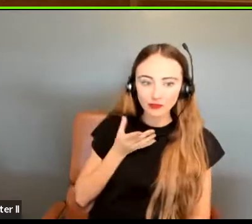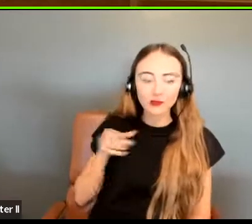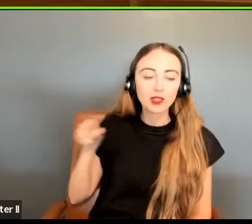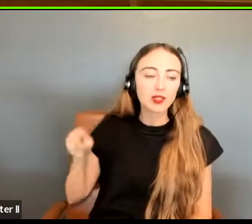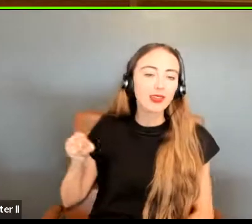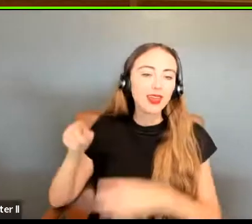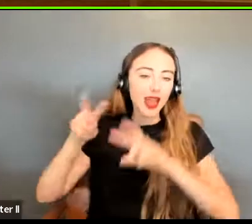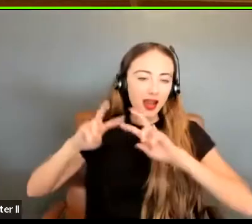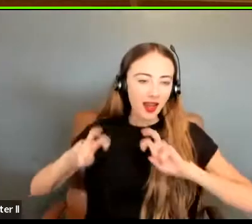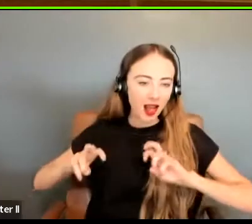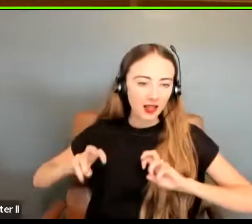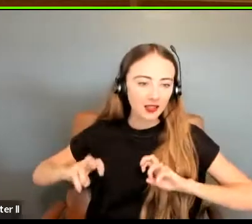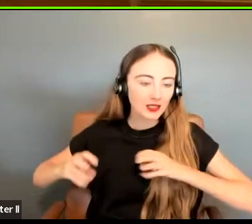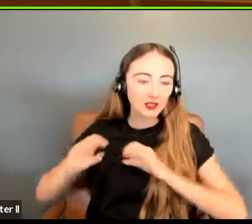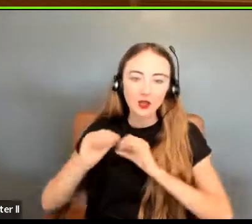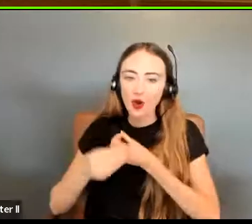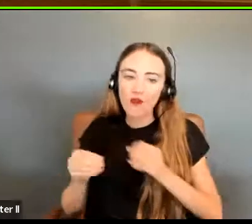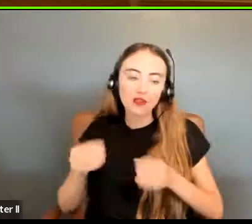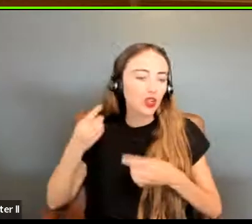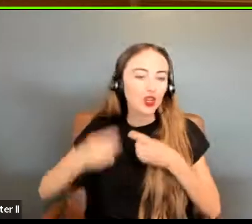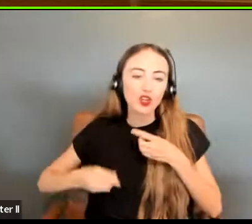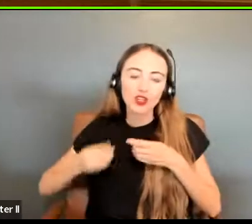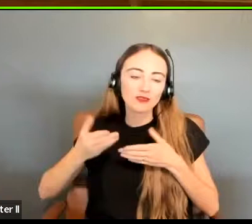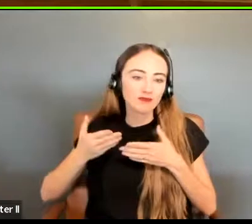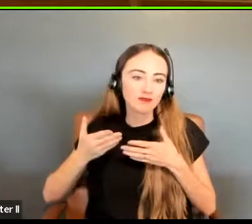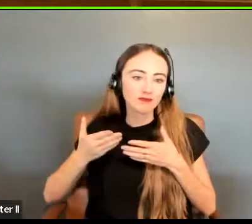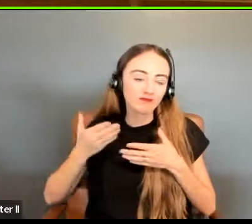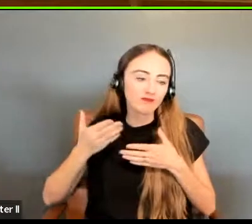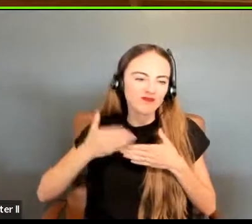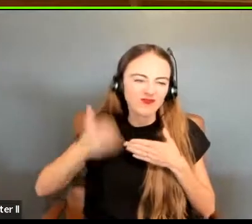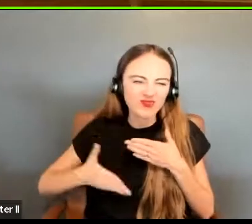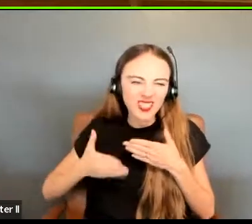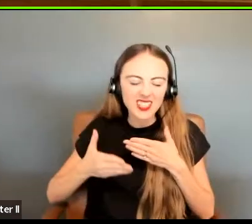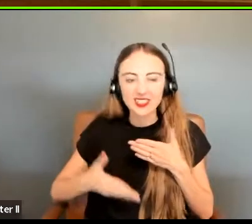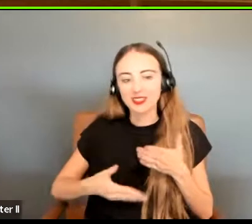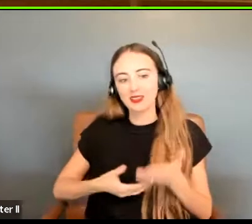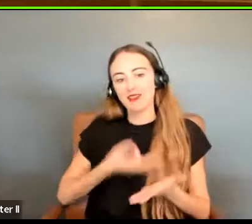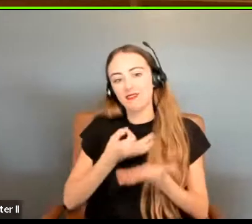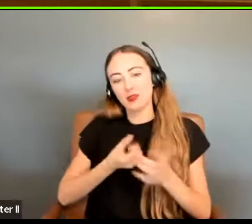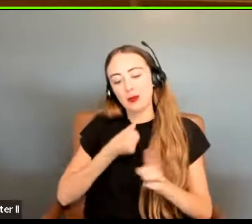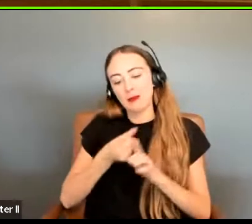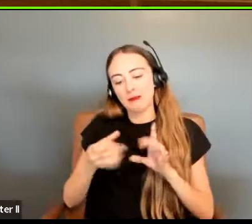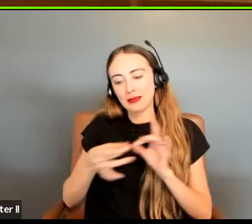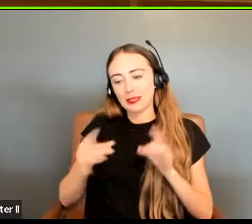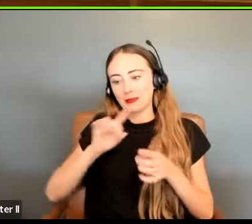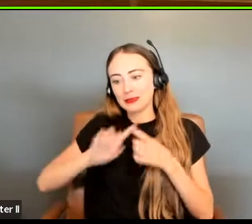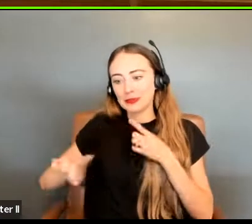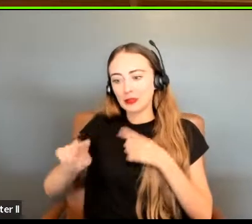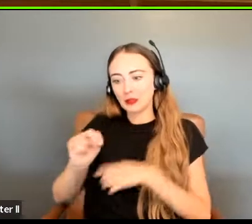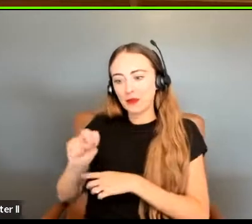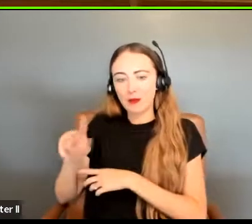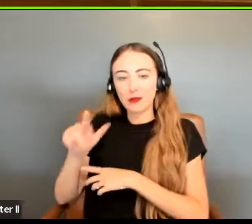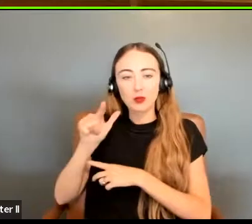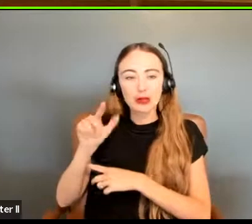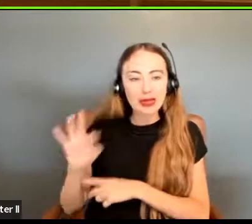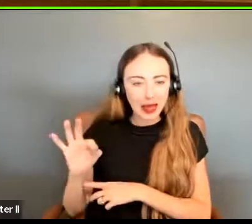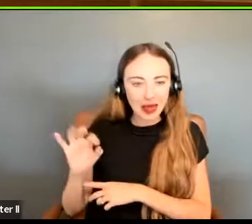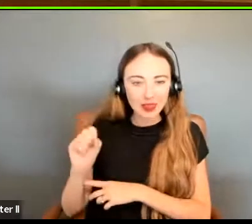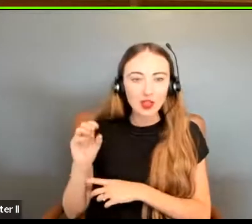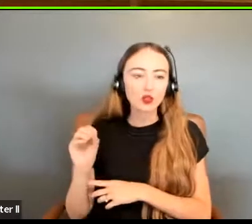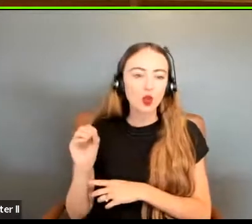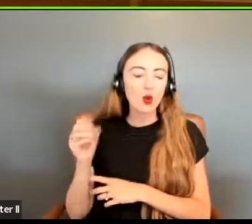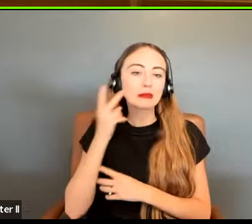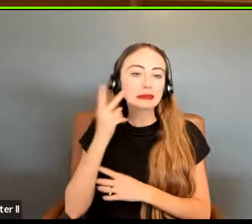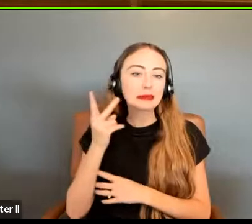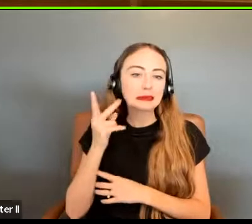Analysis would not be able to complete the fiscal impact statement until, I believe, November 29th. So this will come up on December